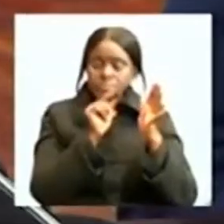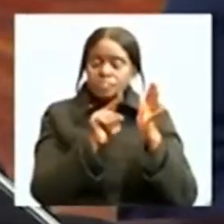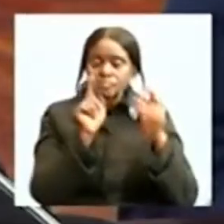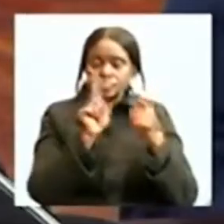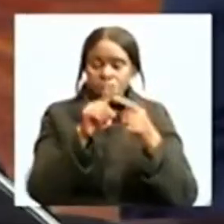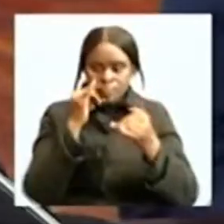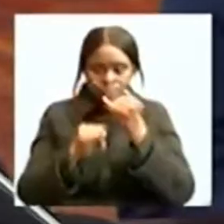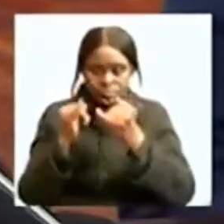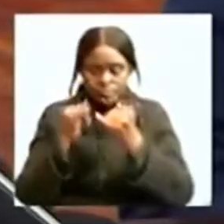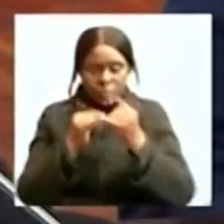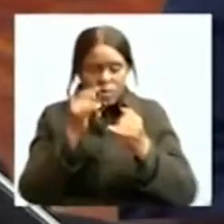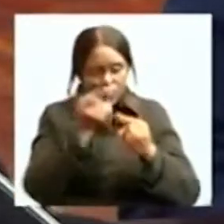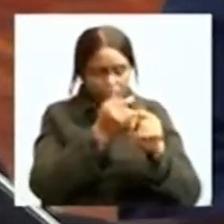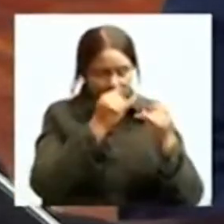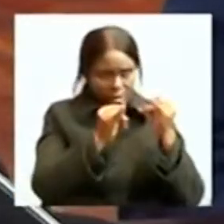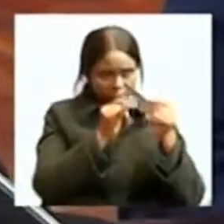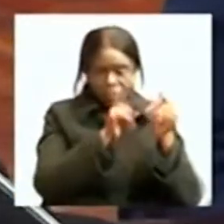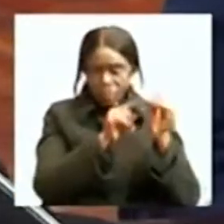to completion.